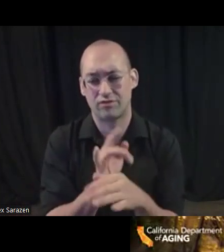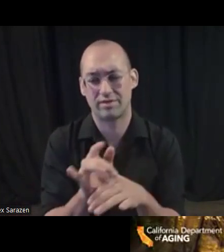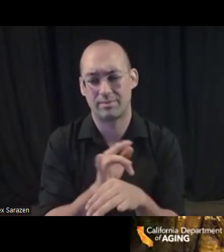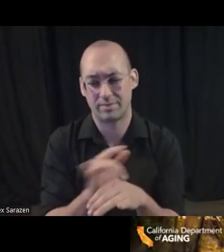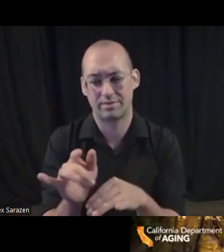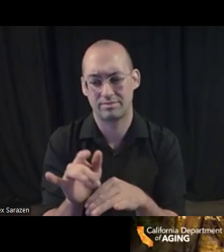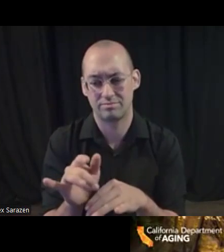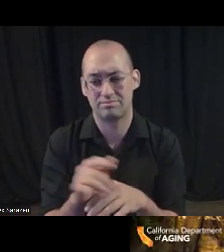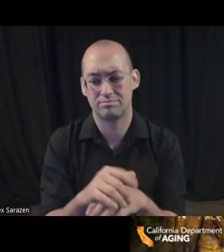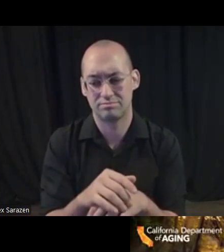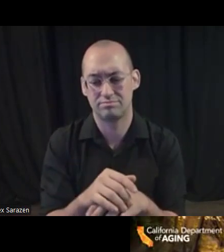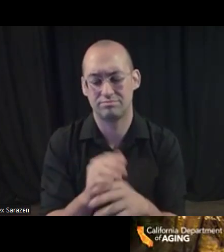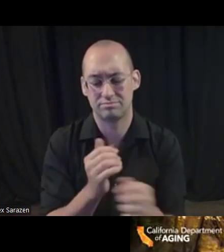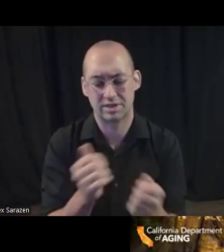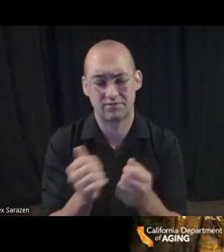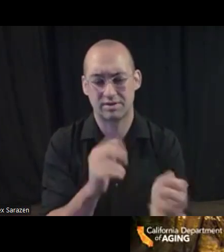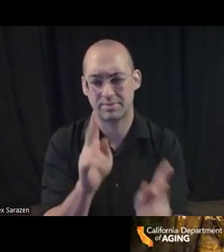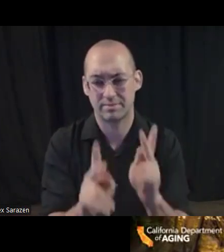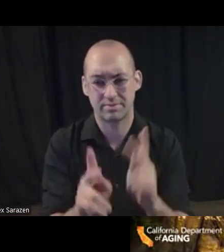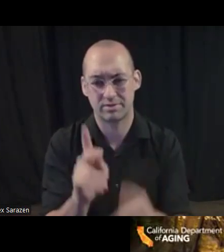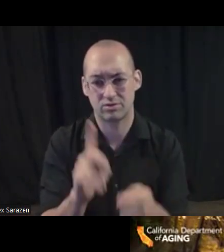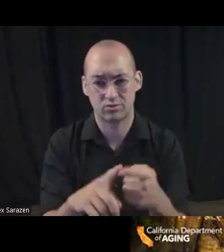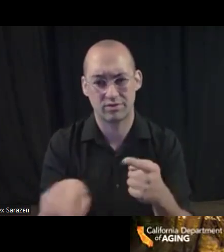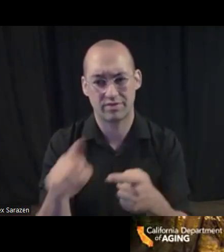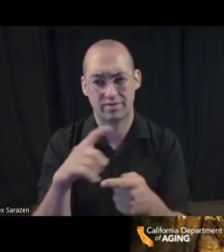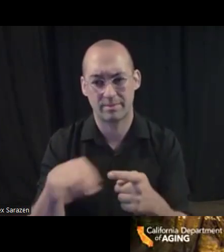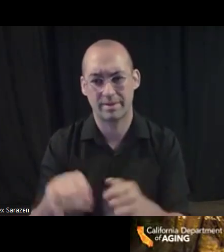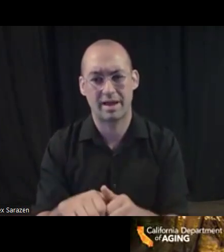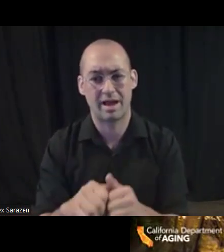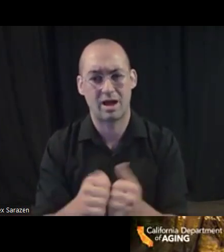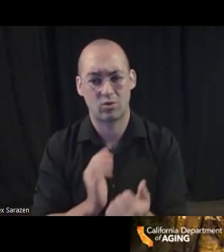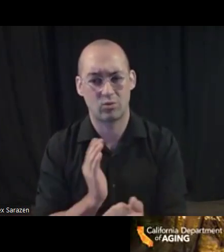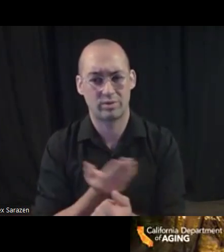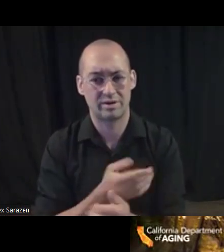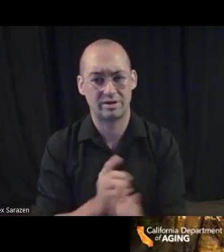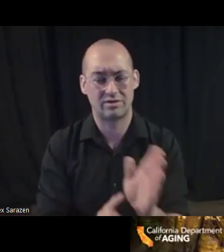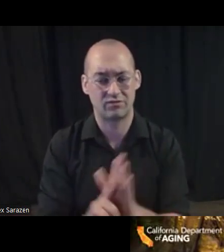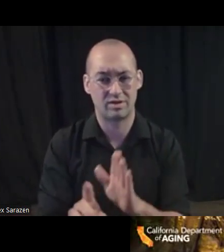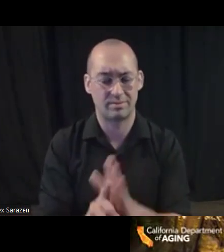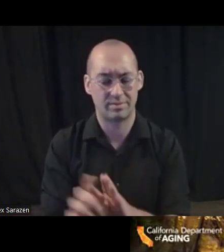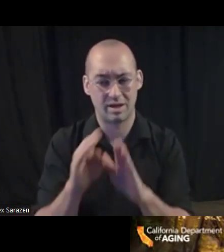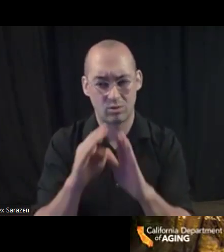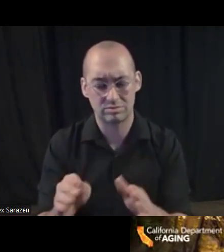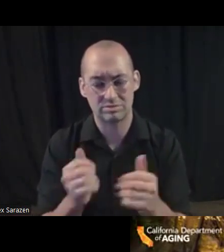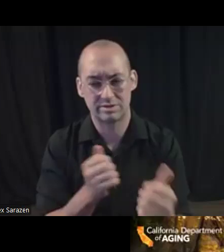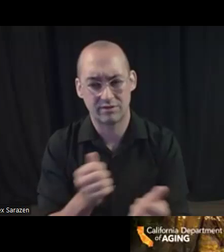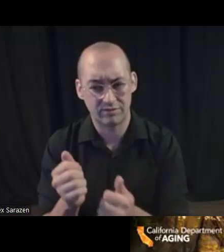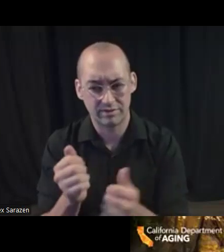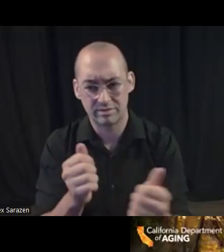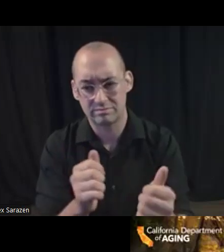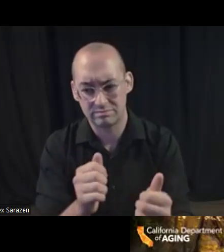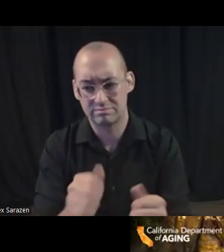navigate people to them. And so how do we develop housing navigators that are able